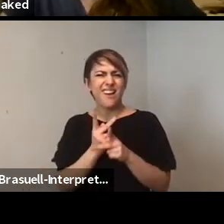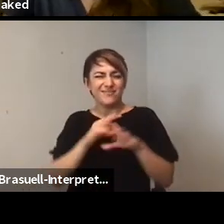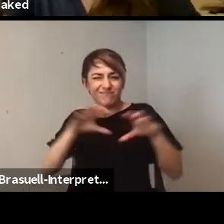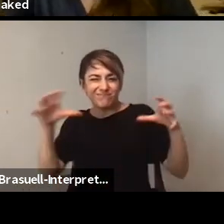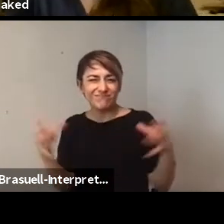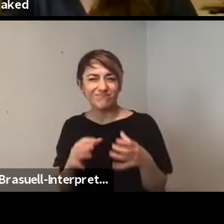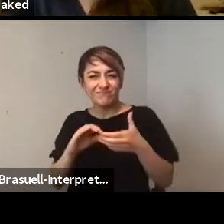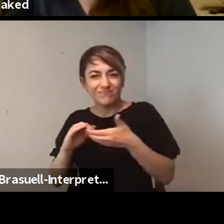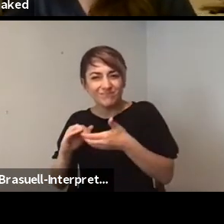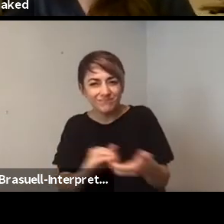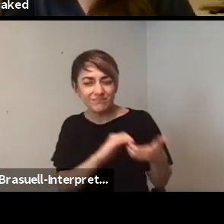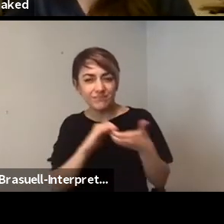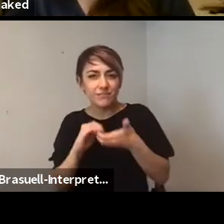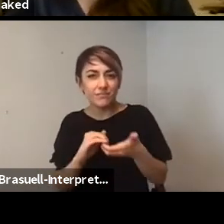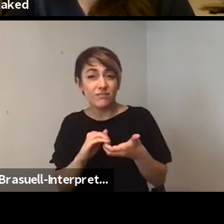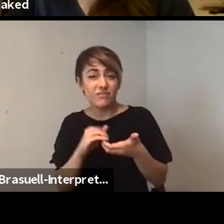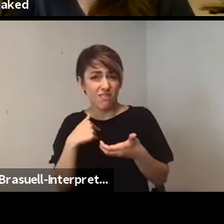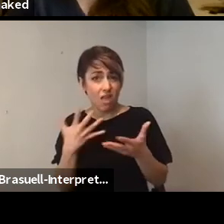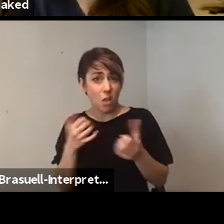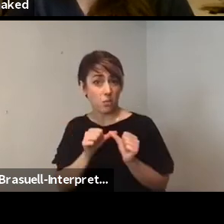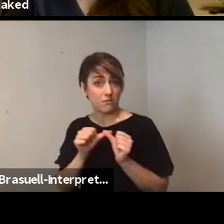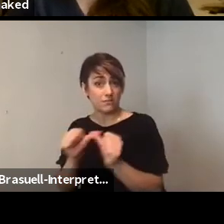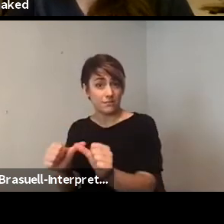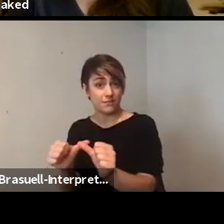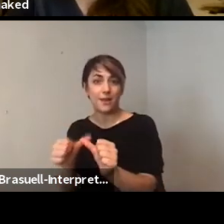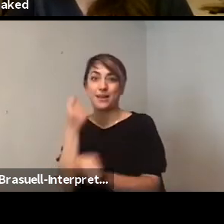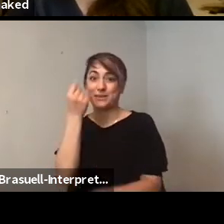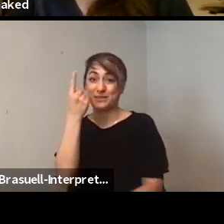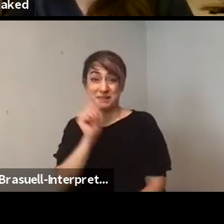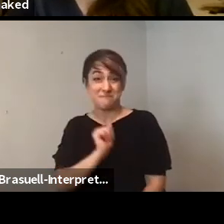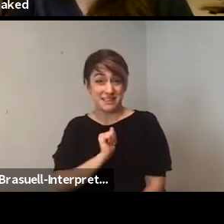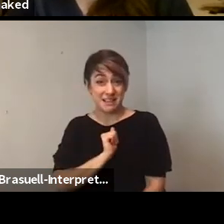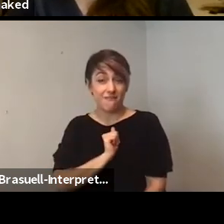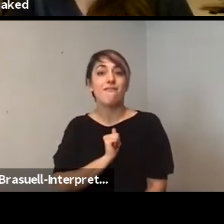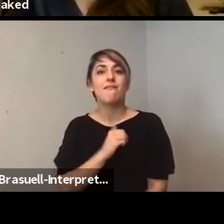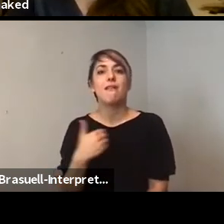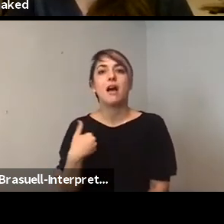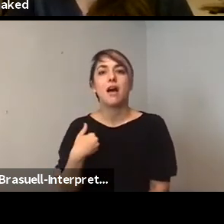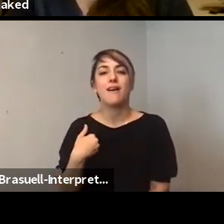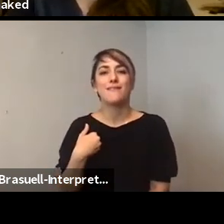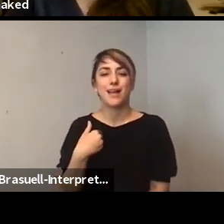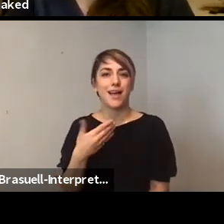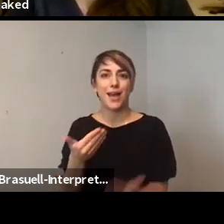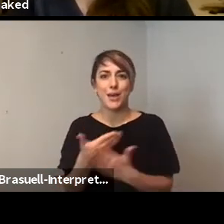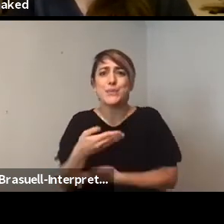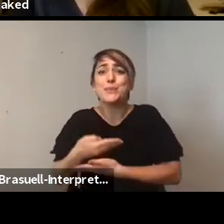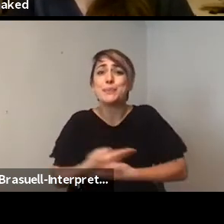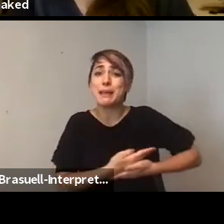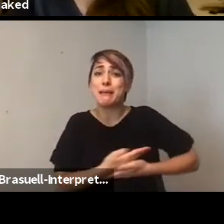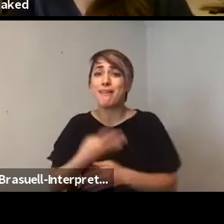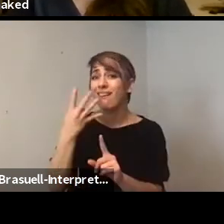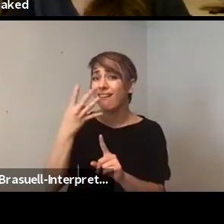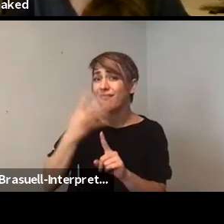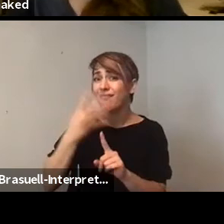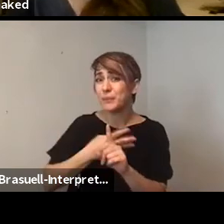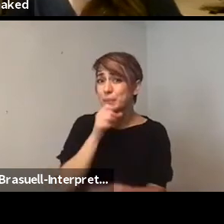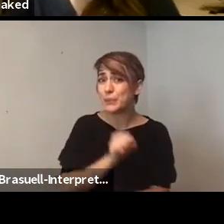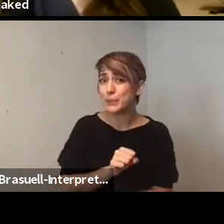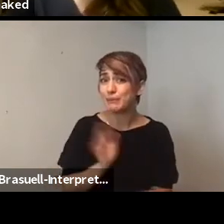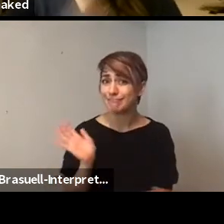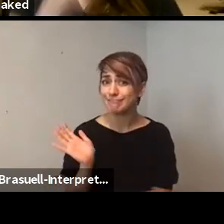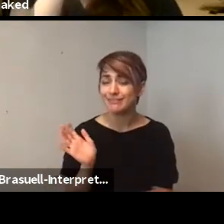personally, I have 4 months baby. So it was a great, for me, it was a great opportunity